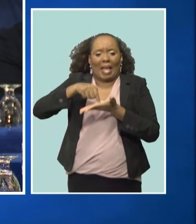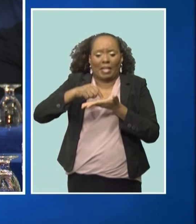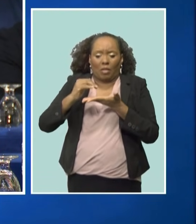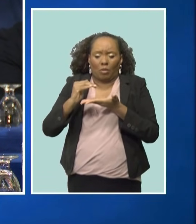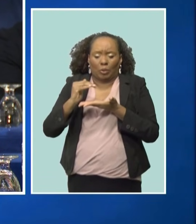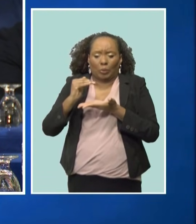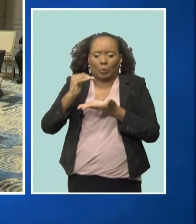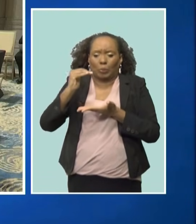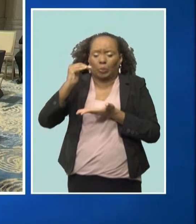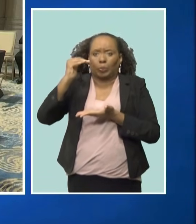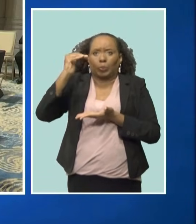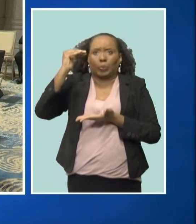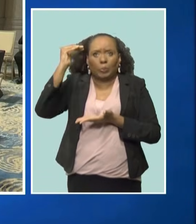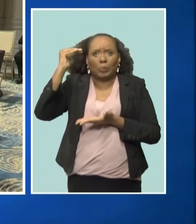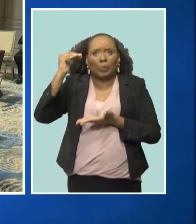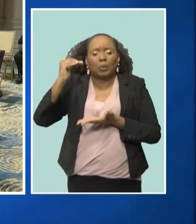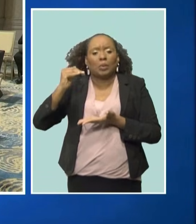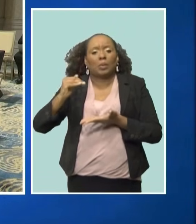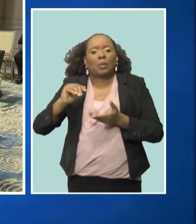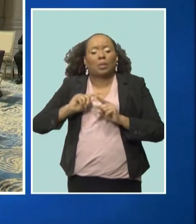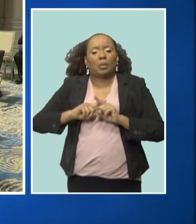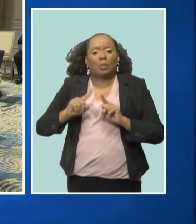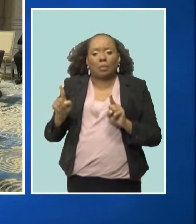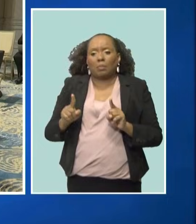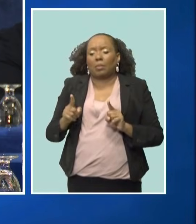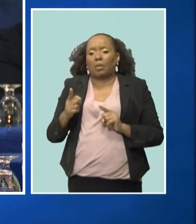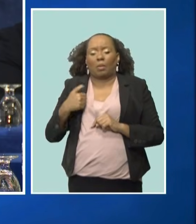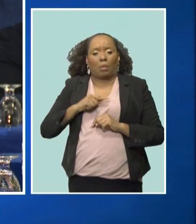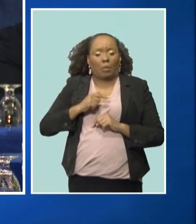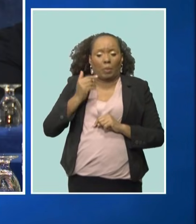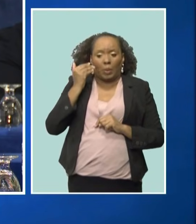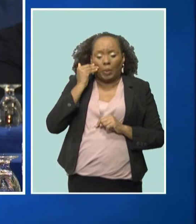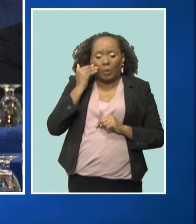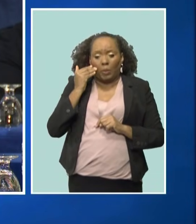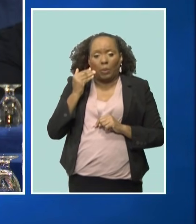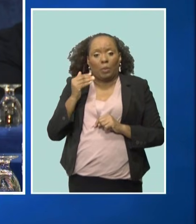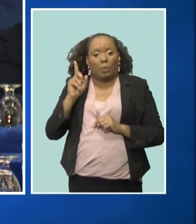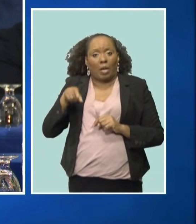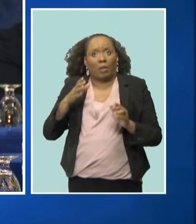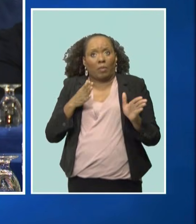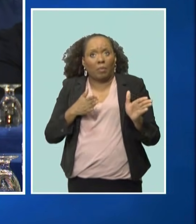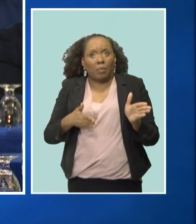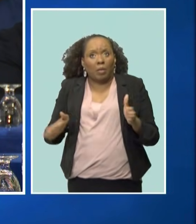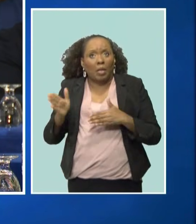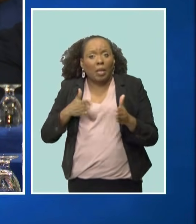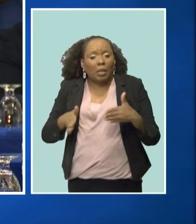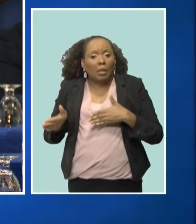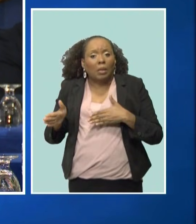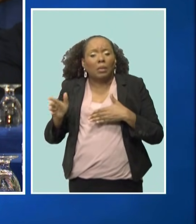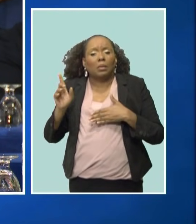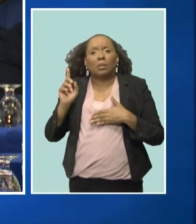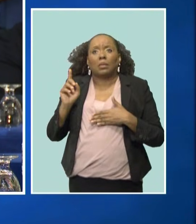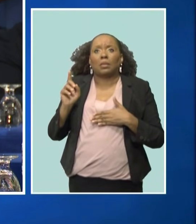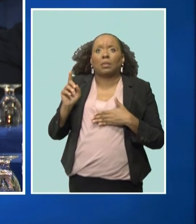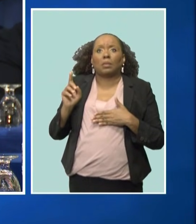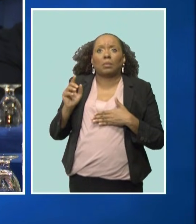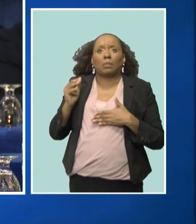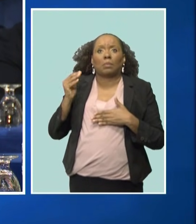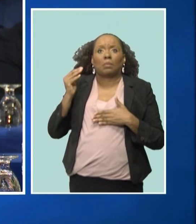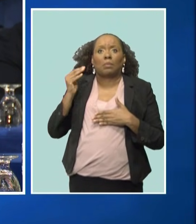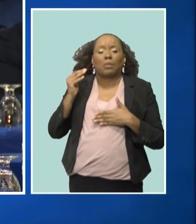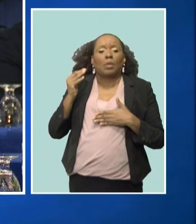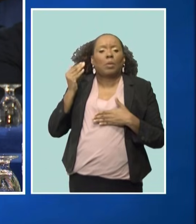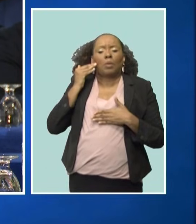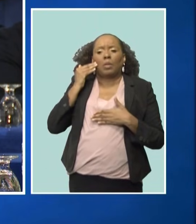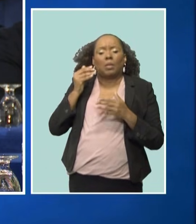LDCs, regrettably, after years of a polycrisis, are in a, I shouldn't only say SIDS and LDCs, because